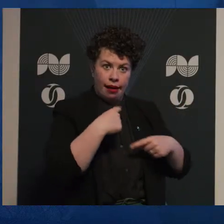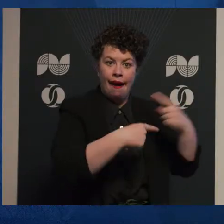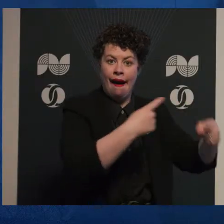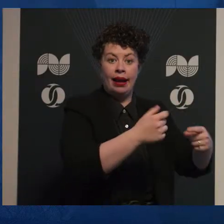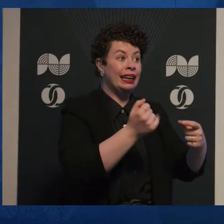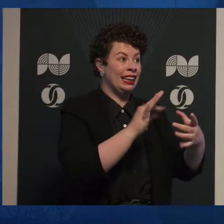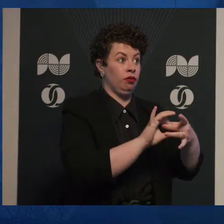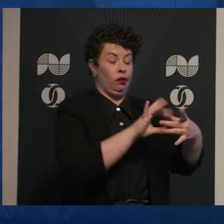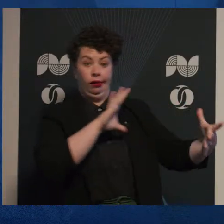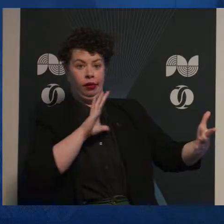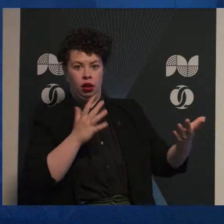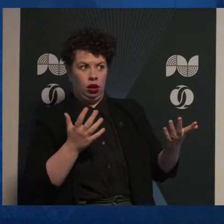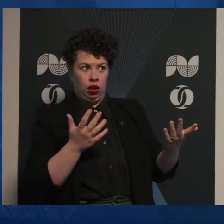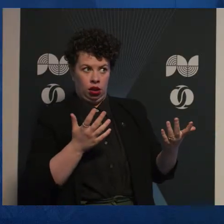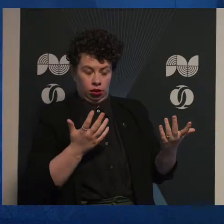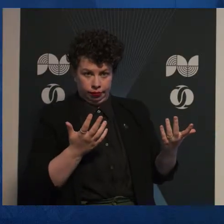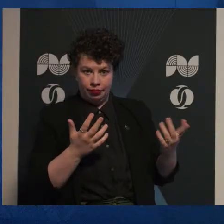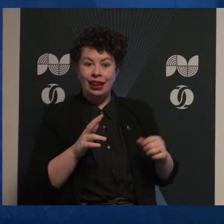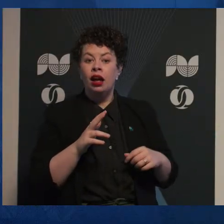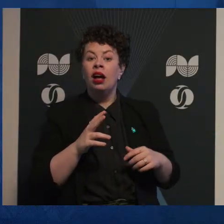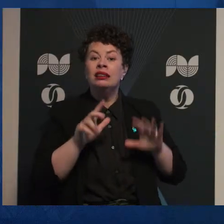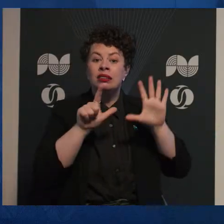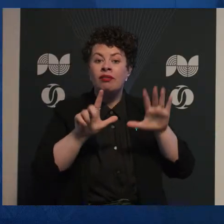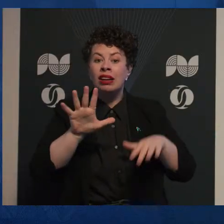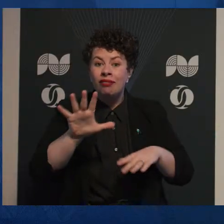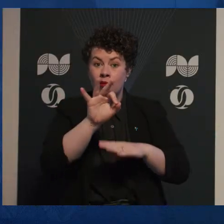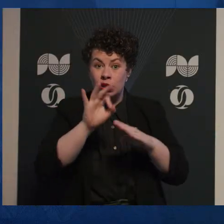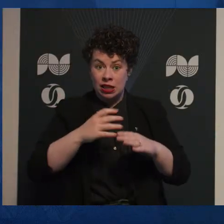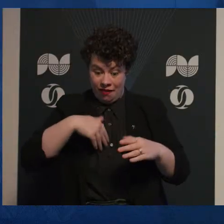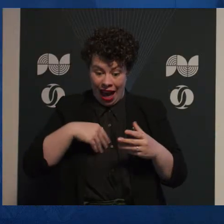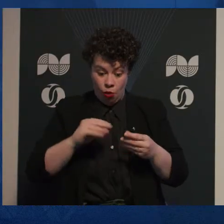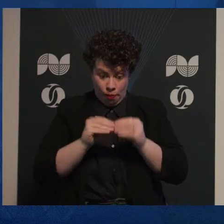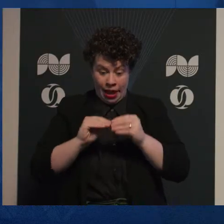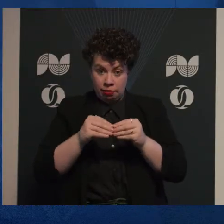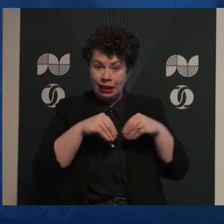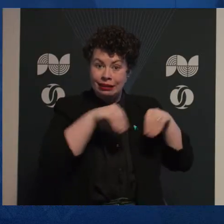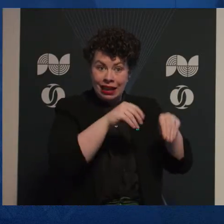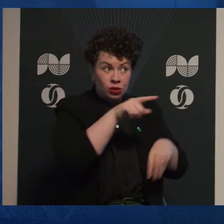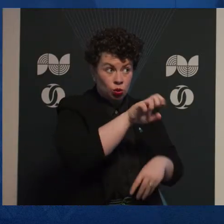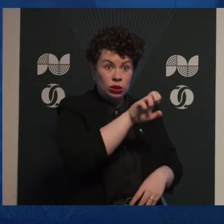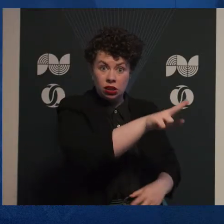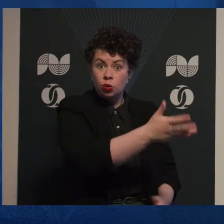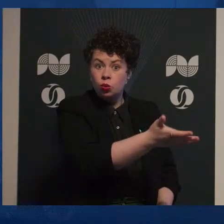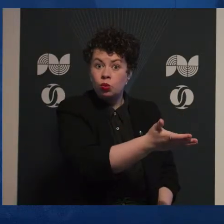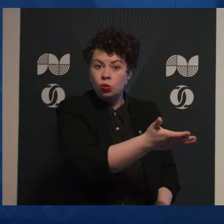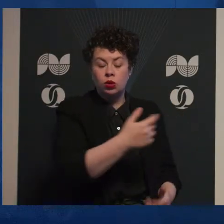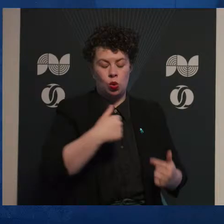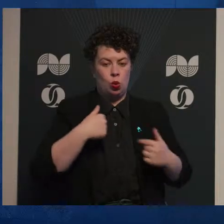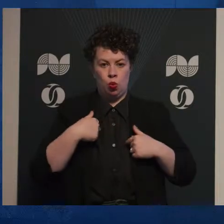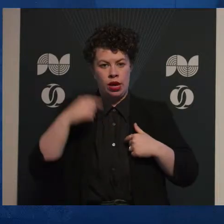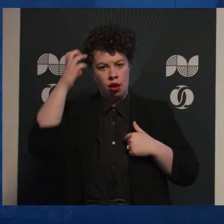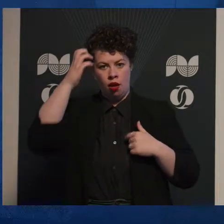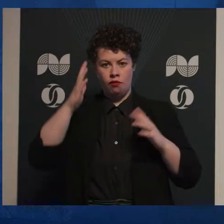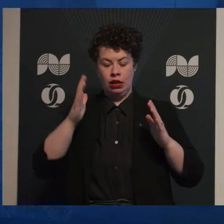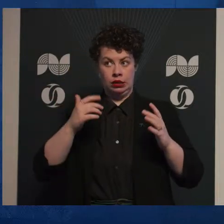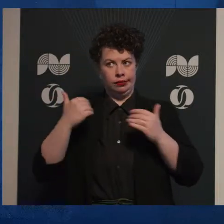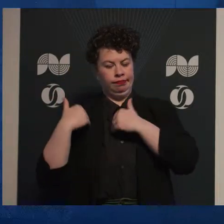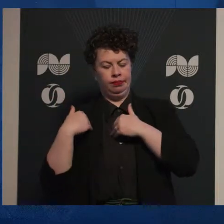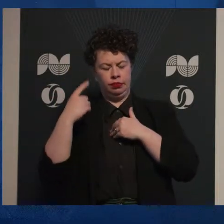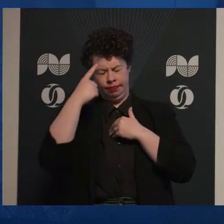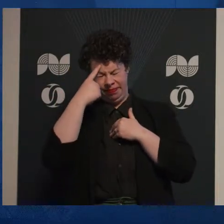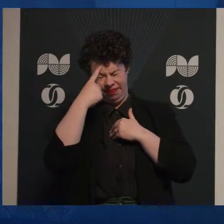goods go now to the EU. So as you said, I mean, the government needs to be very thoughtful about it, how to